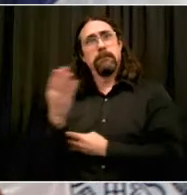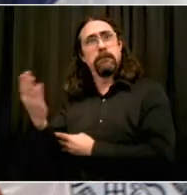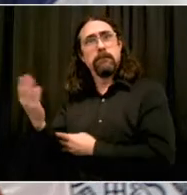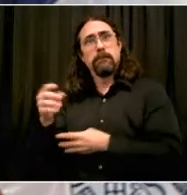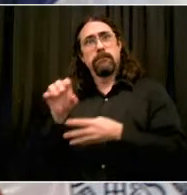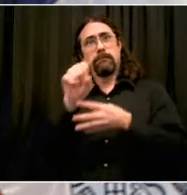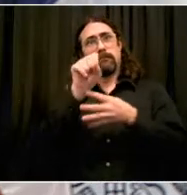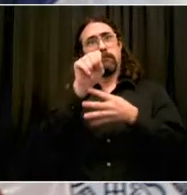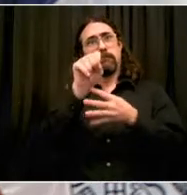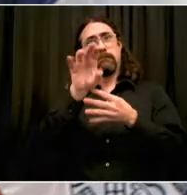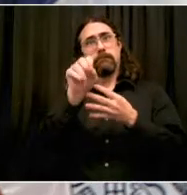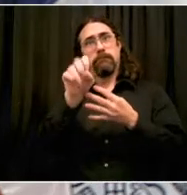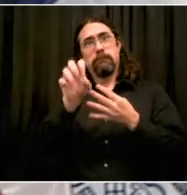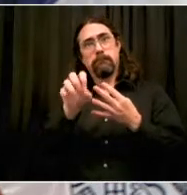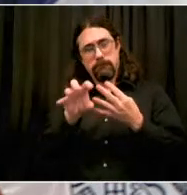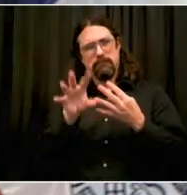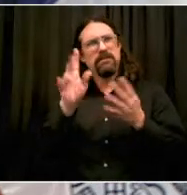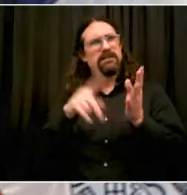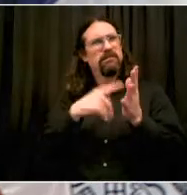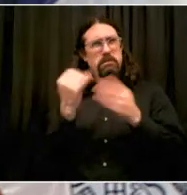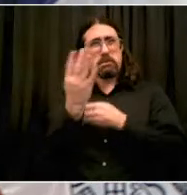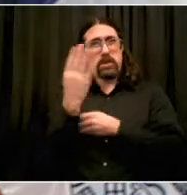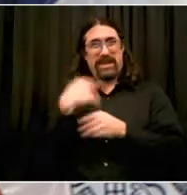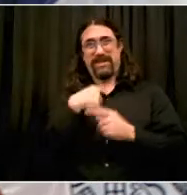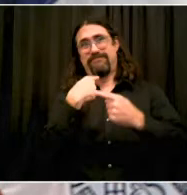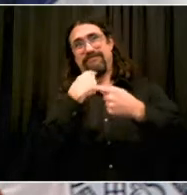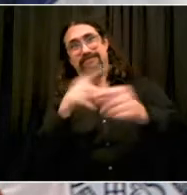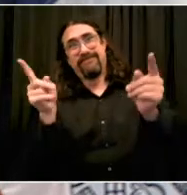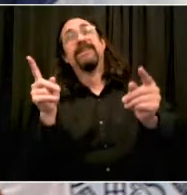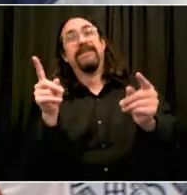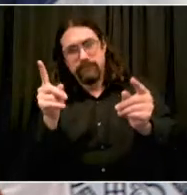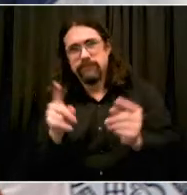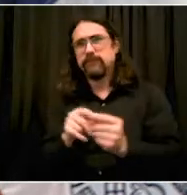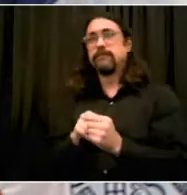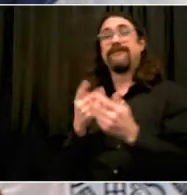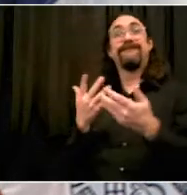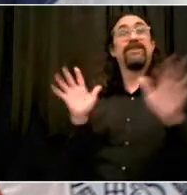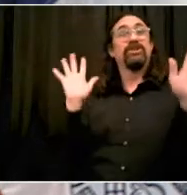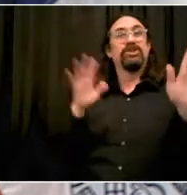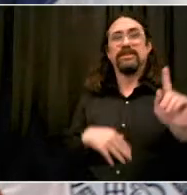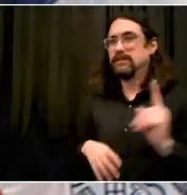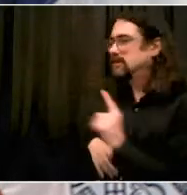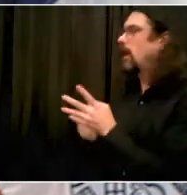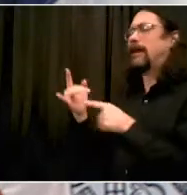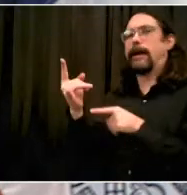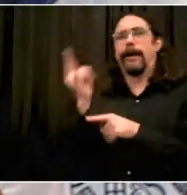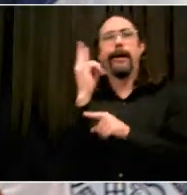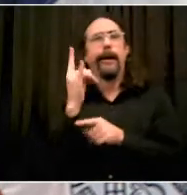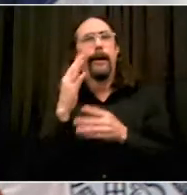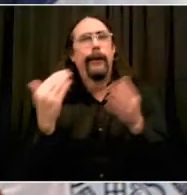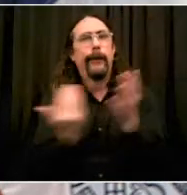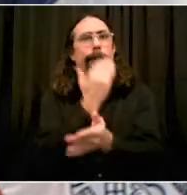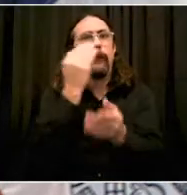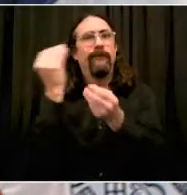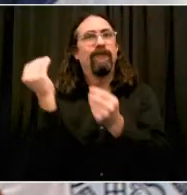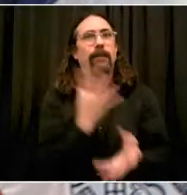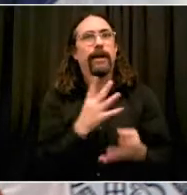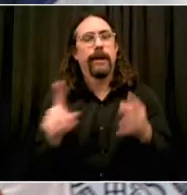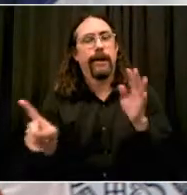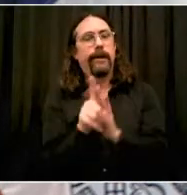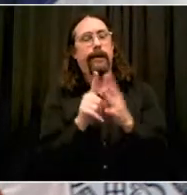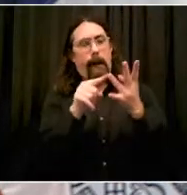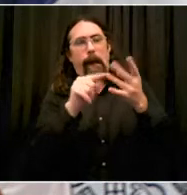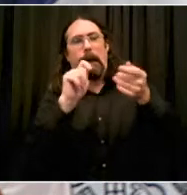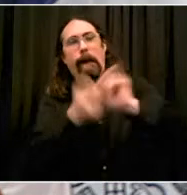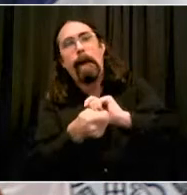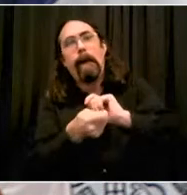the end, these are still choices. They're not perfect choices, but they're directional choices. We wanted to take a very cautious